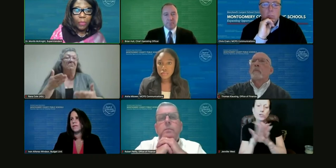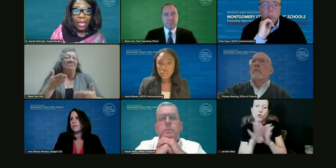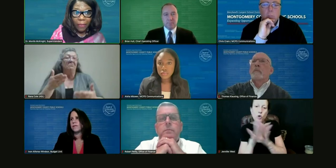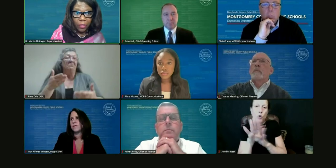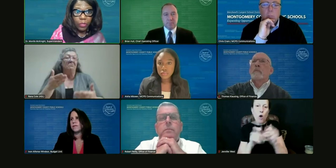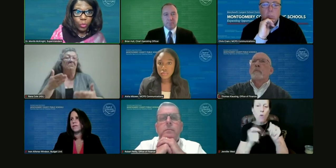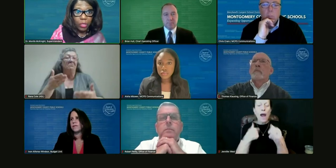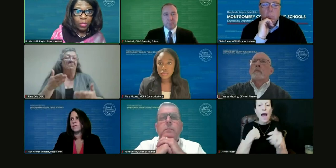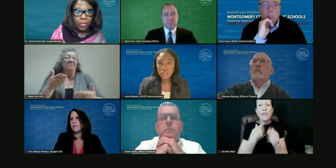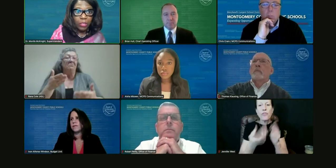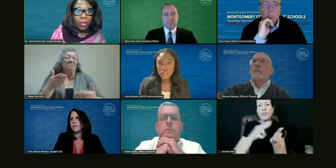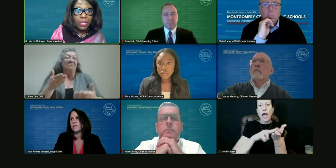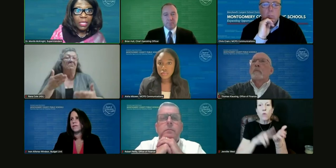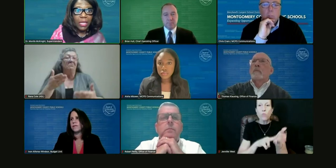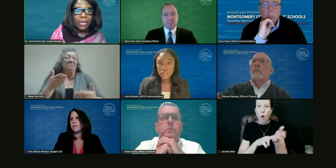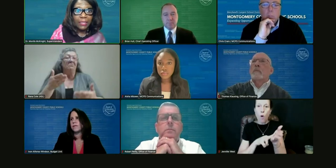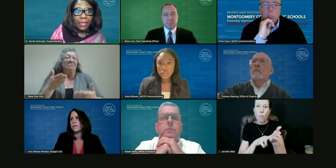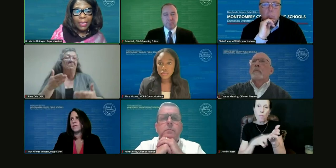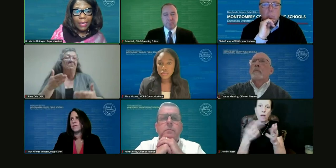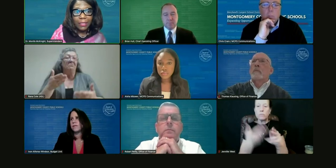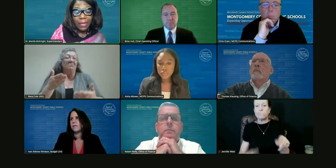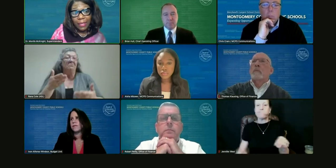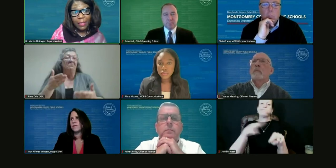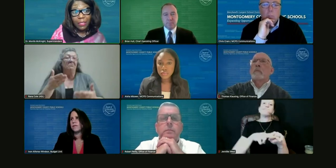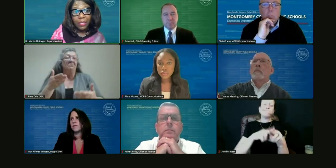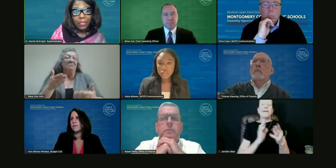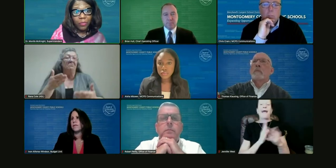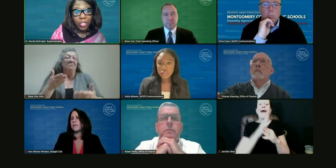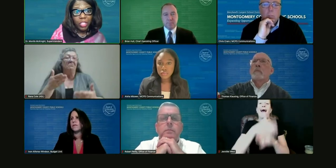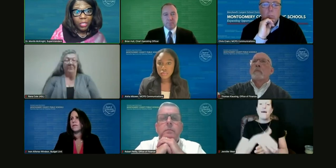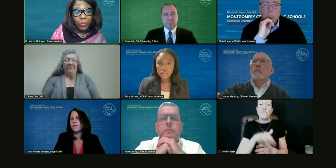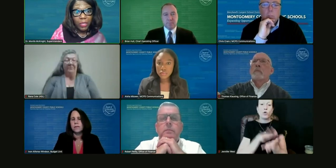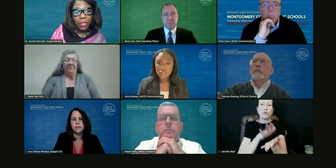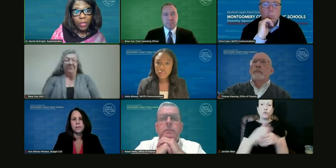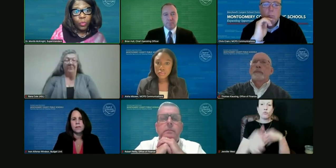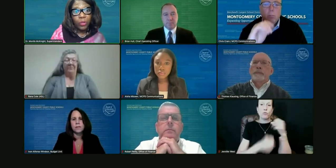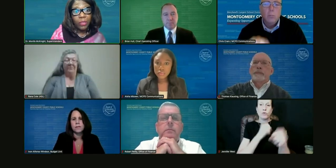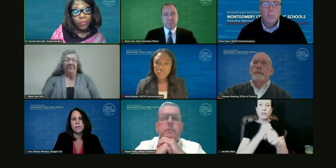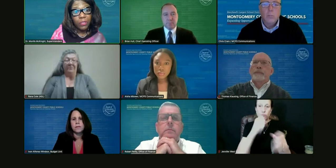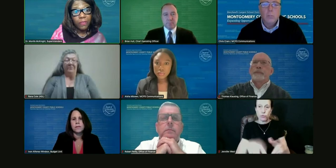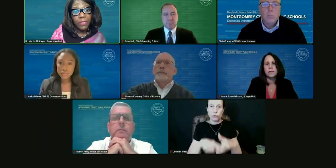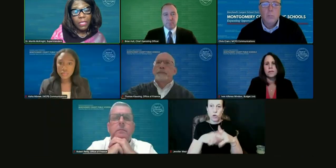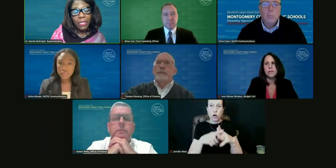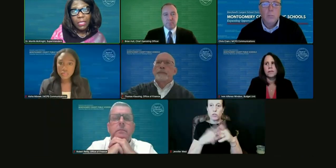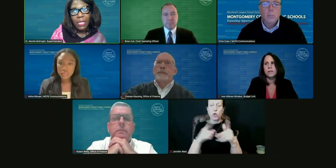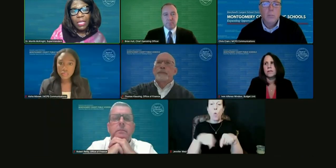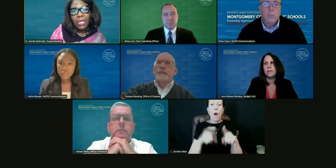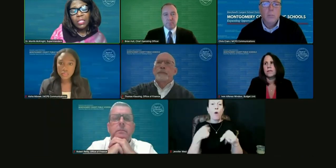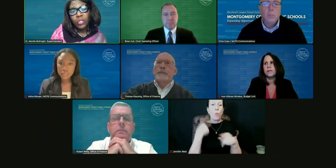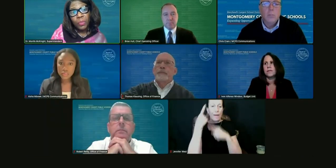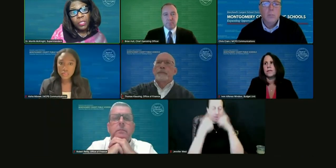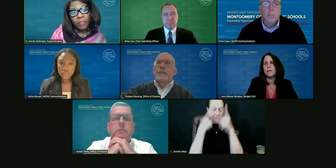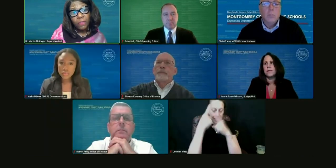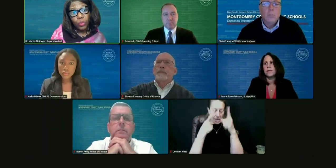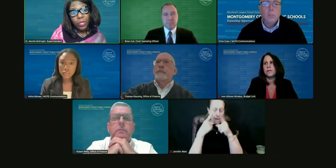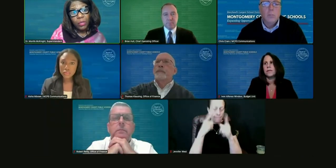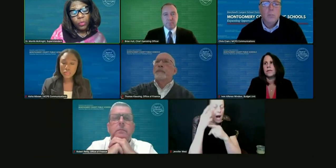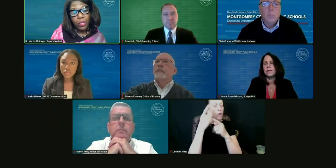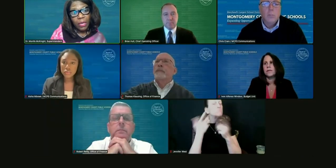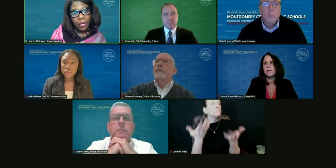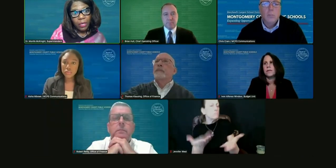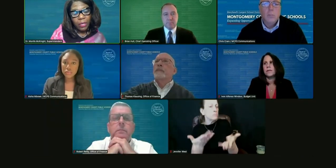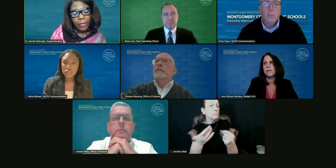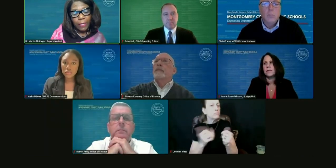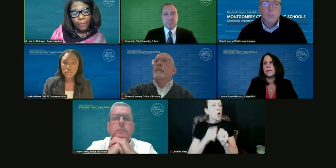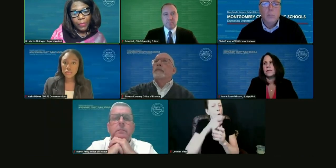to go up after the school year starts and take that into consideration as we think about where that reserve is needed. In terms of working